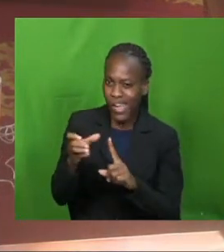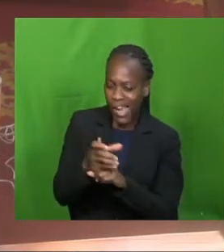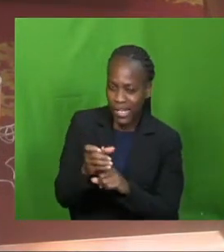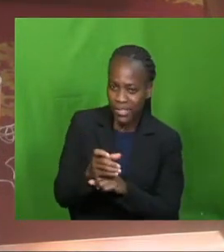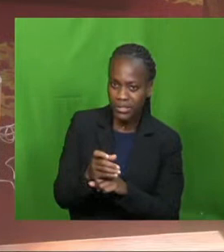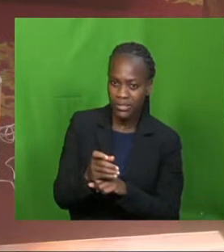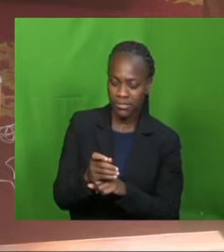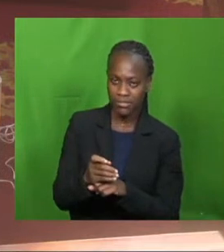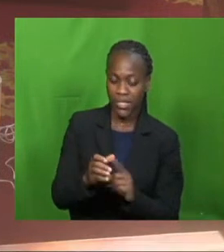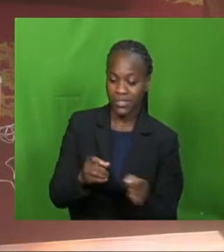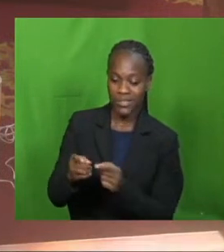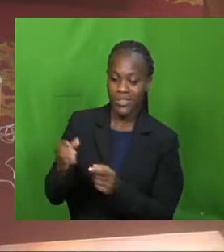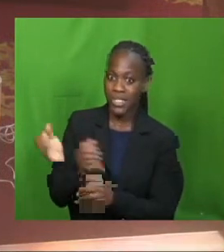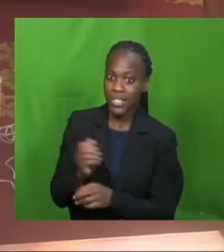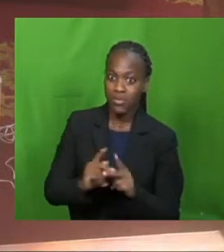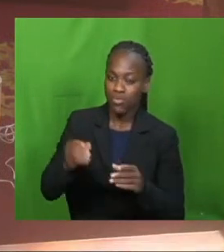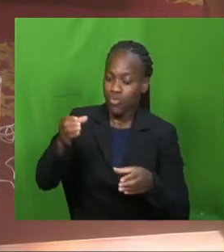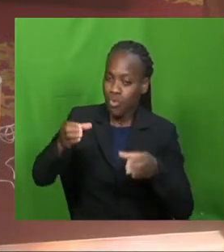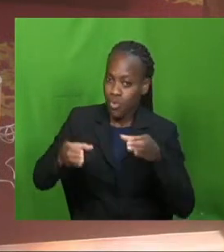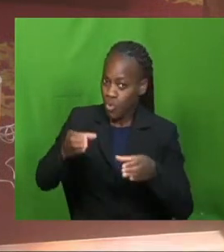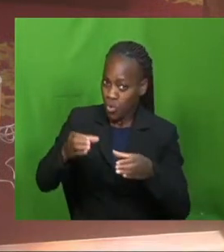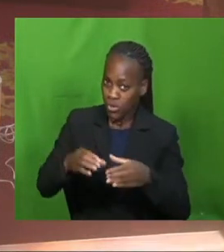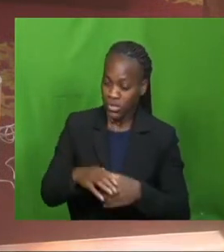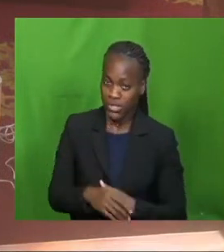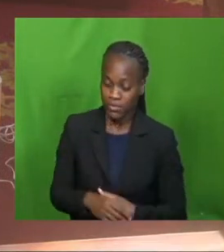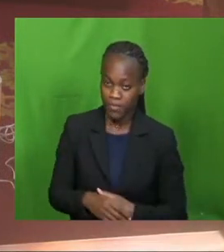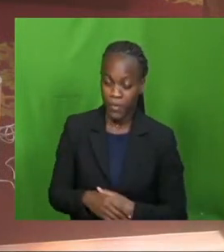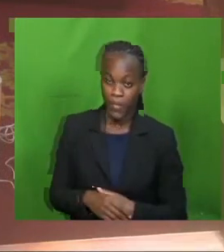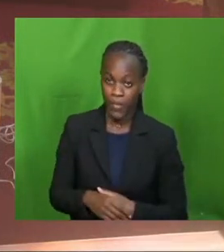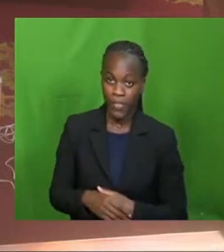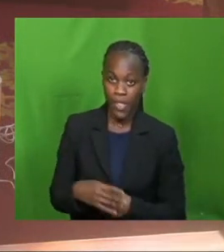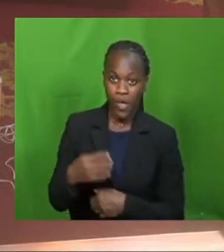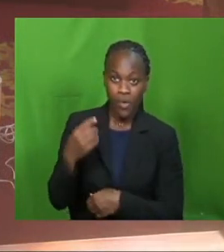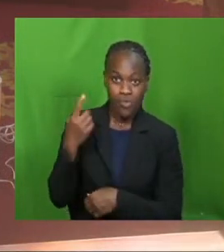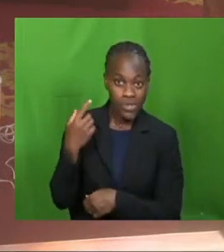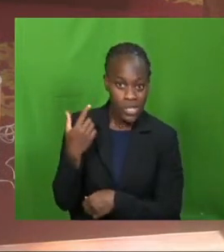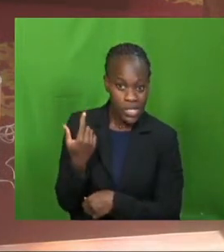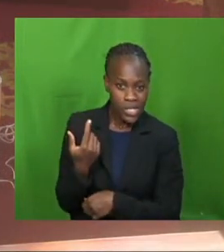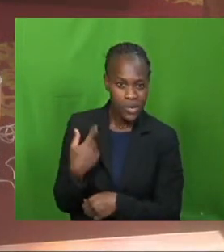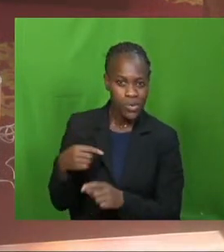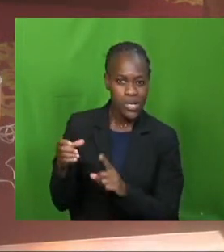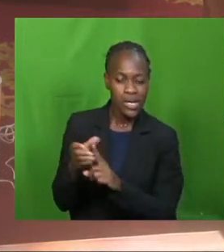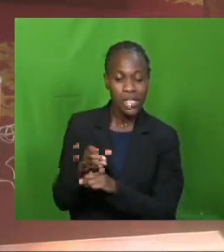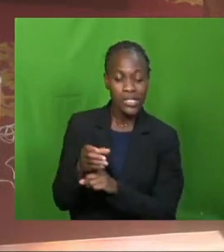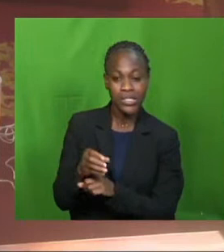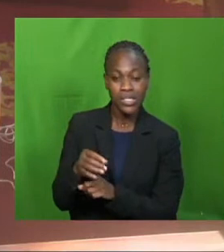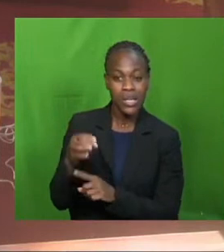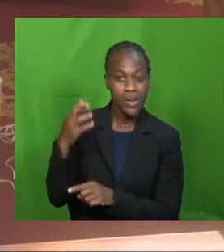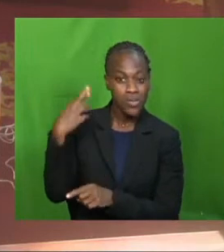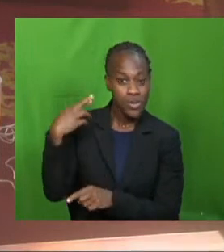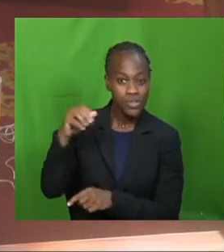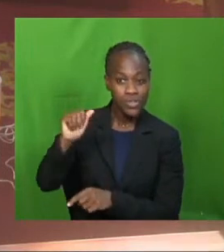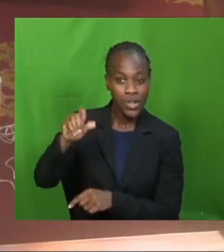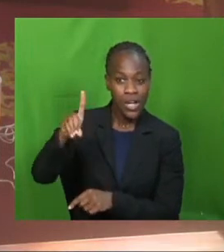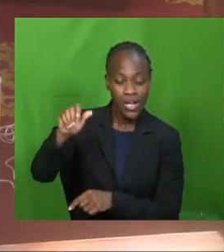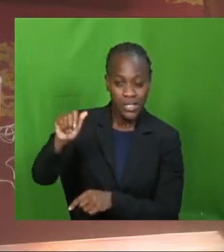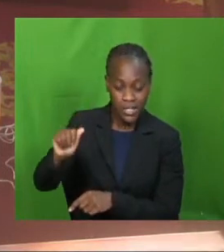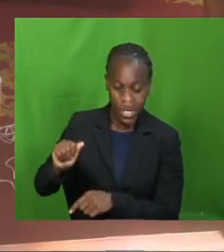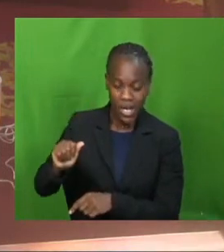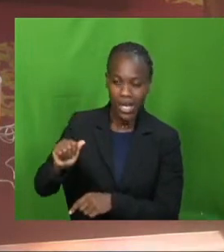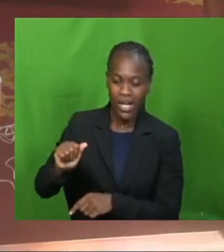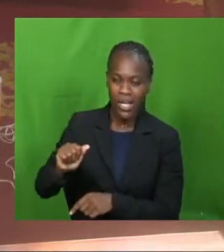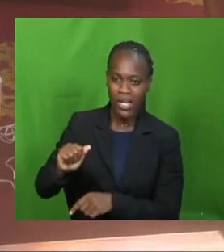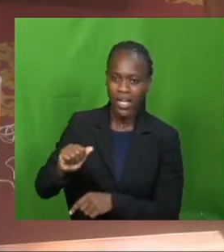of Information recently condemned attacks on journalists at Radio Adan and Benya FM and urged, through